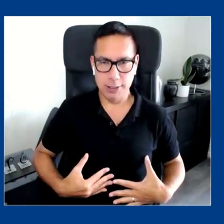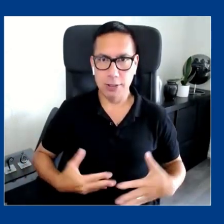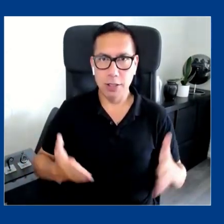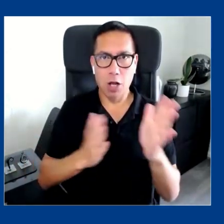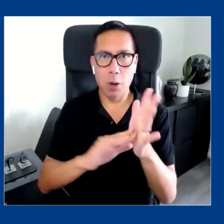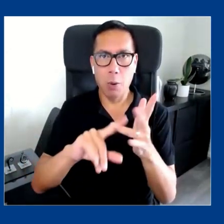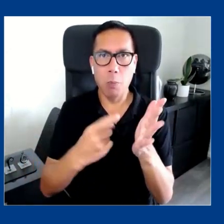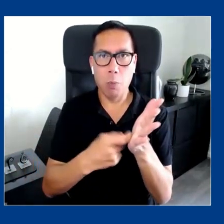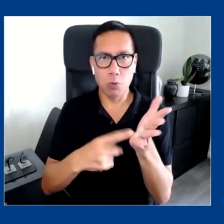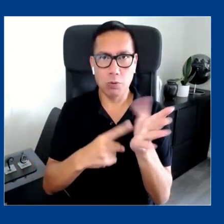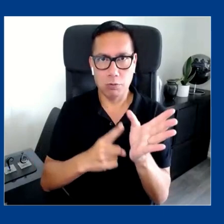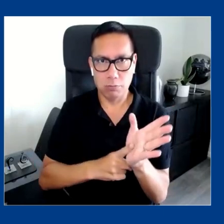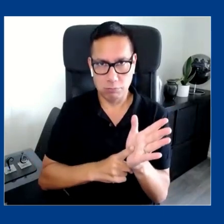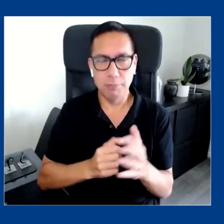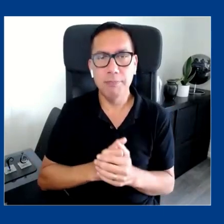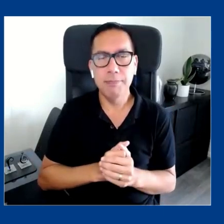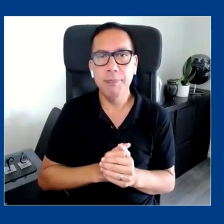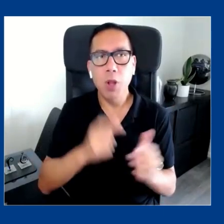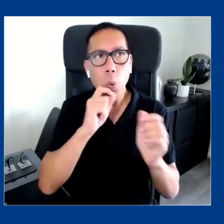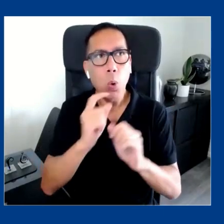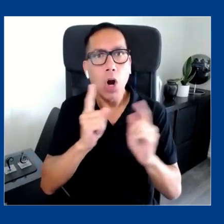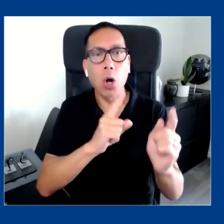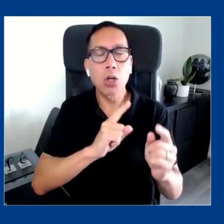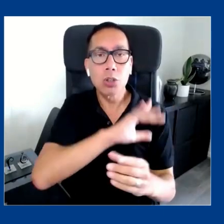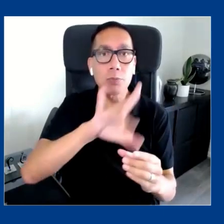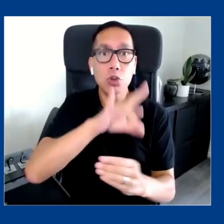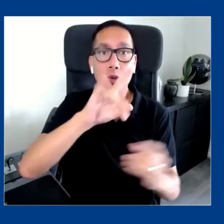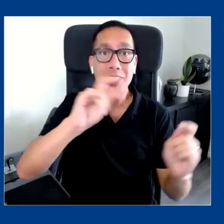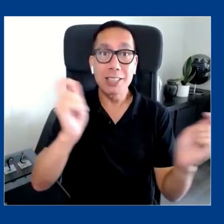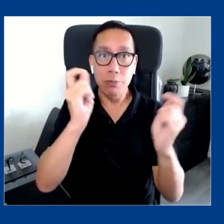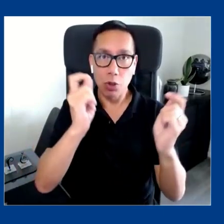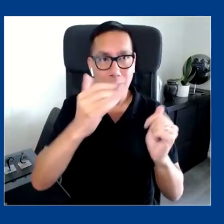He attends a spiritual ceremony conducted by elders,